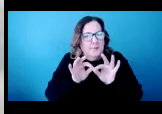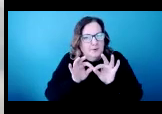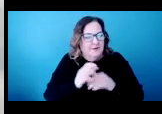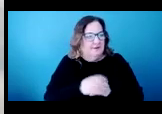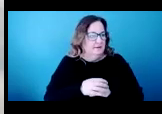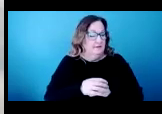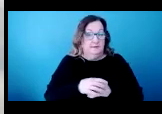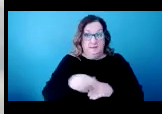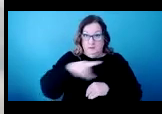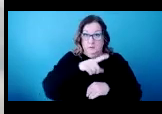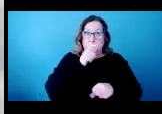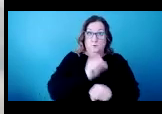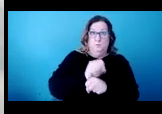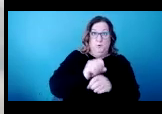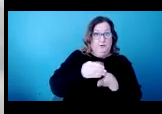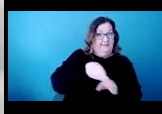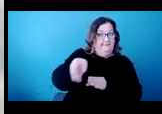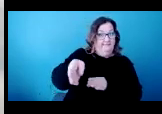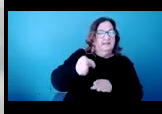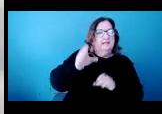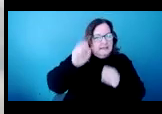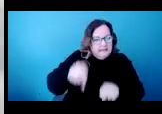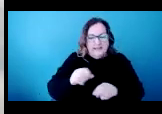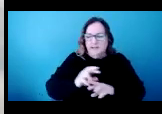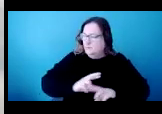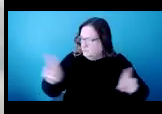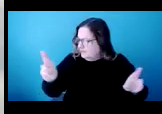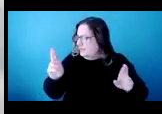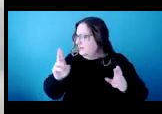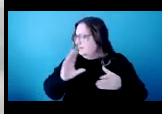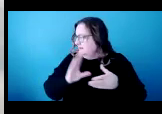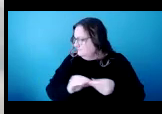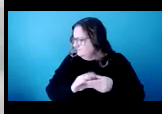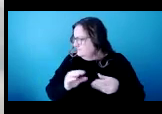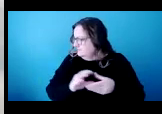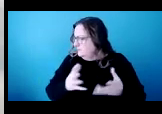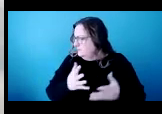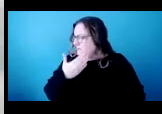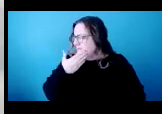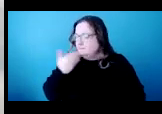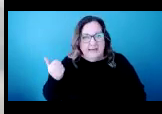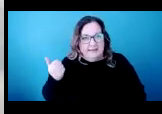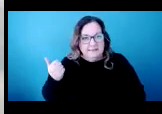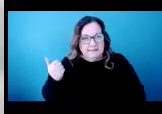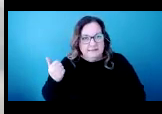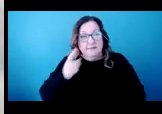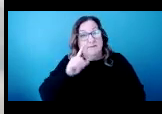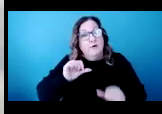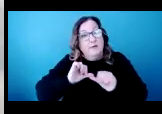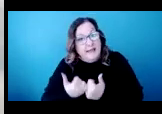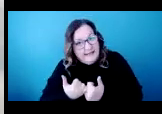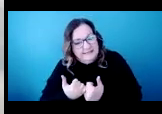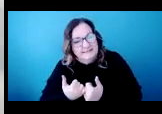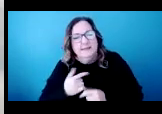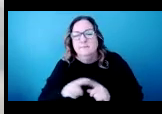can go in prepared with like what we want for our agency, but then the best thing is when we have individuals who